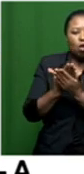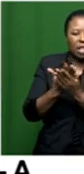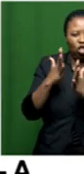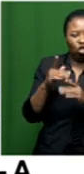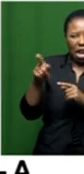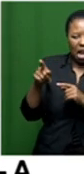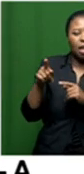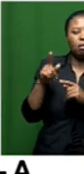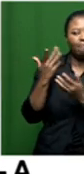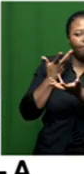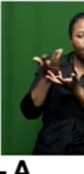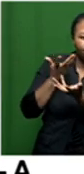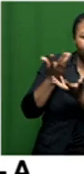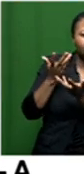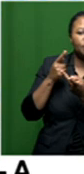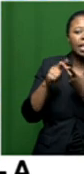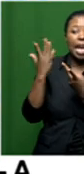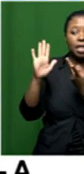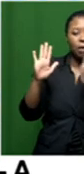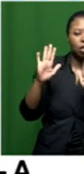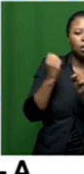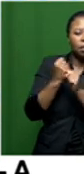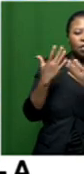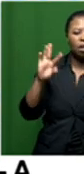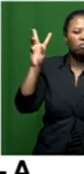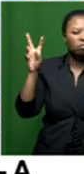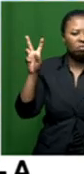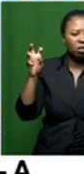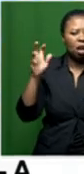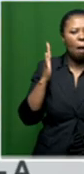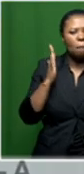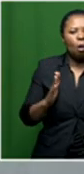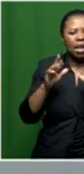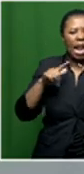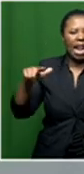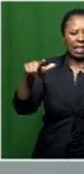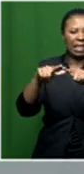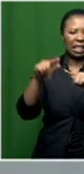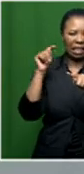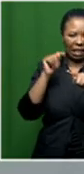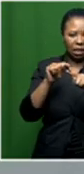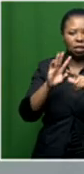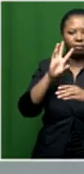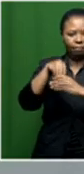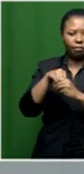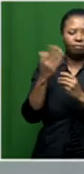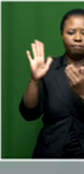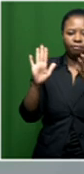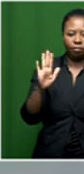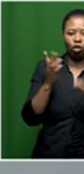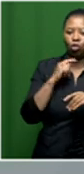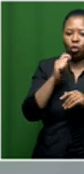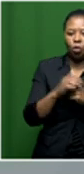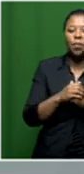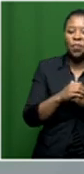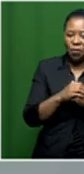been in conversation about her, about an exhibition she curated titled Bodyland, a site for contemplation. Interesting